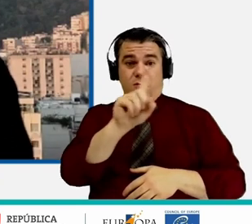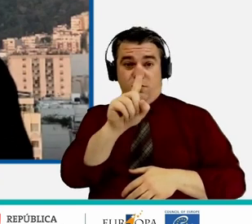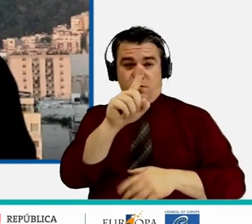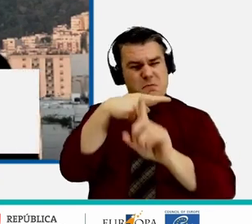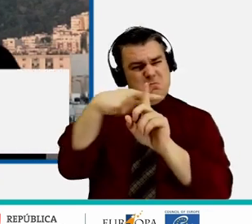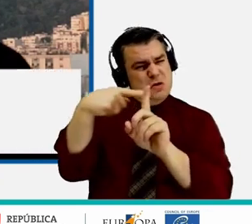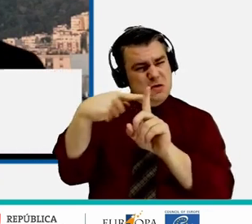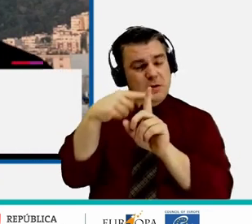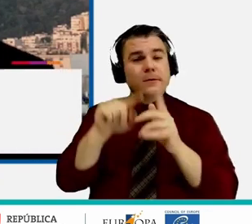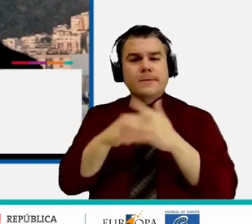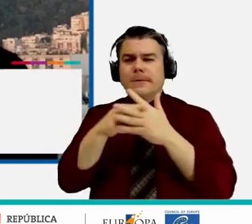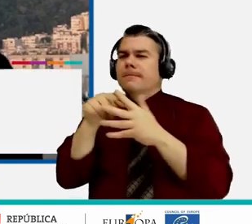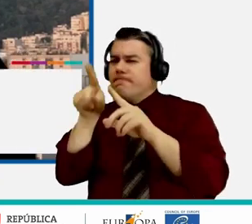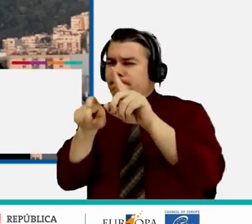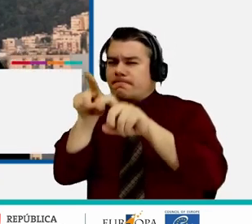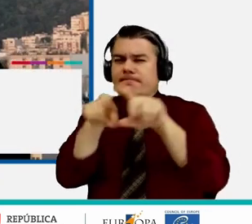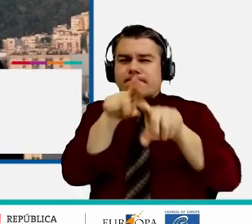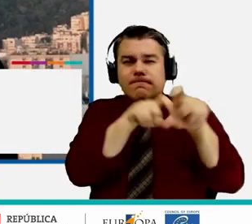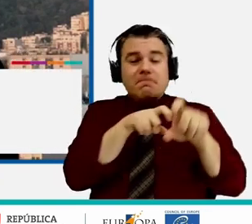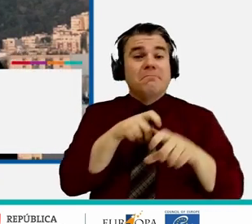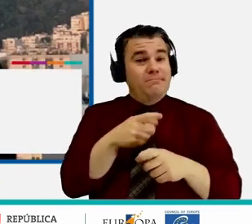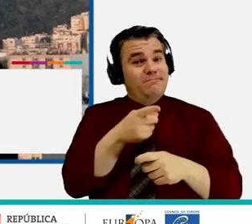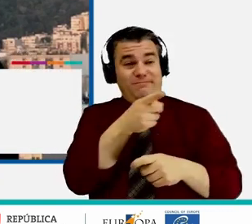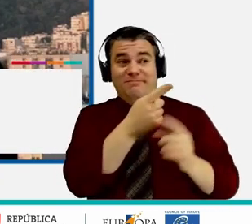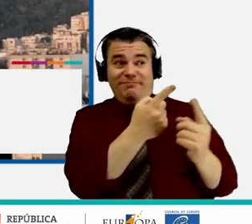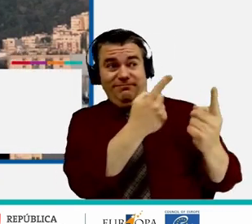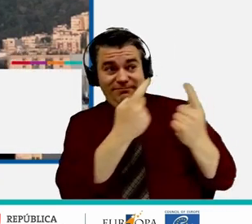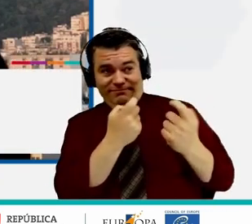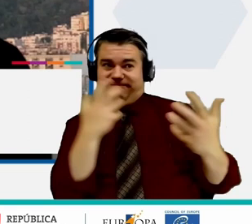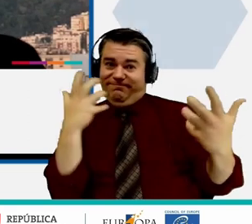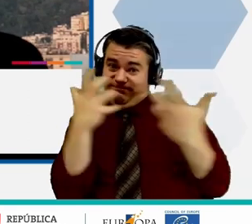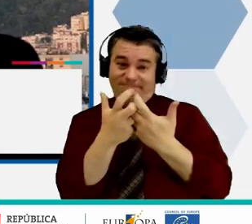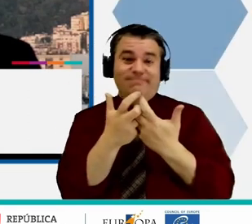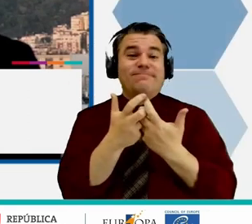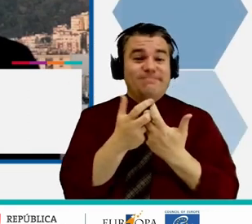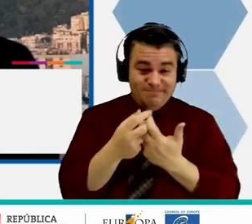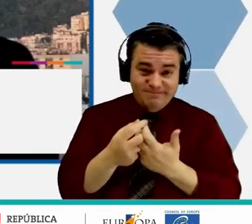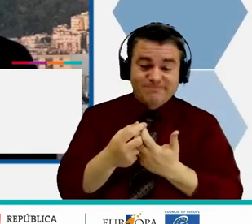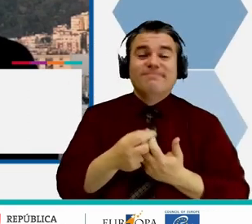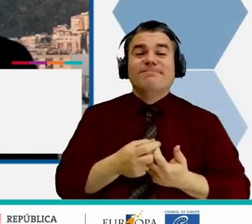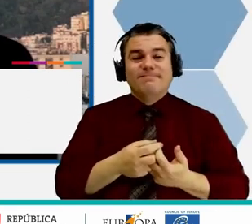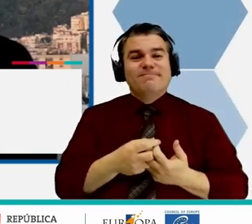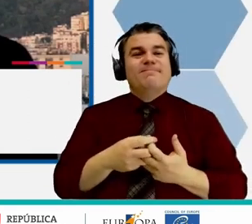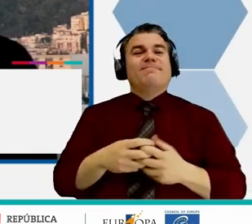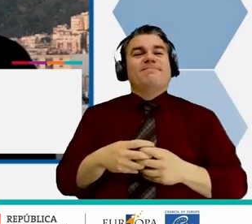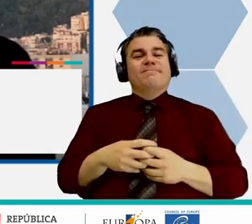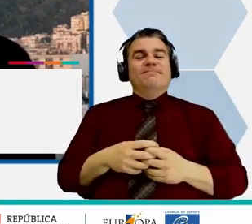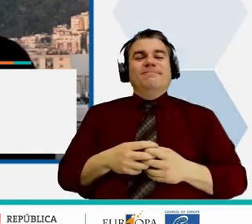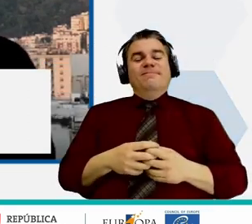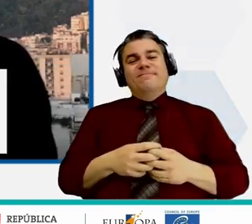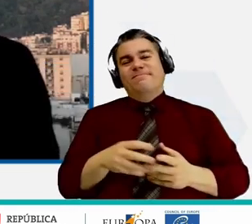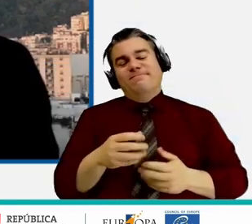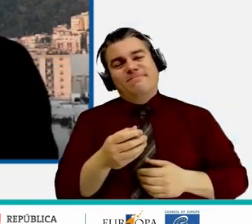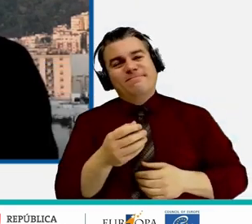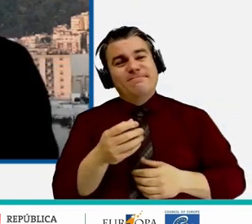to answer exactly this question. So the State of Cities Climate Finance report. And what we have